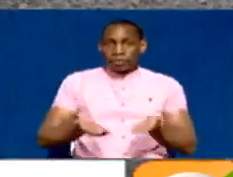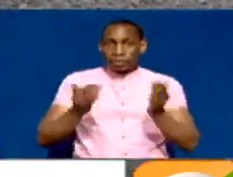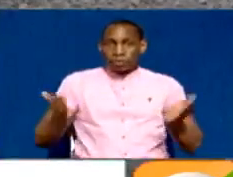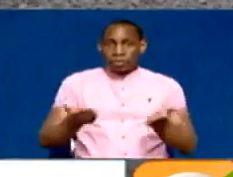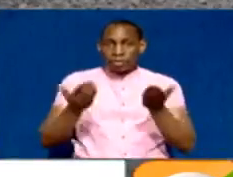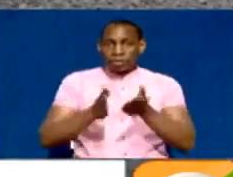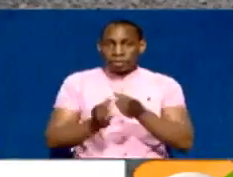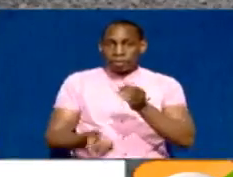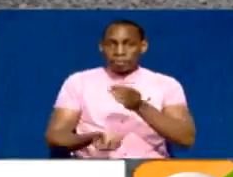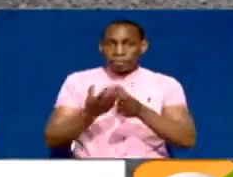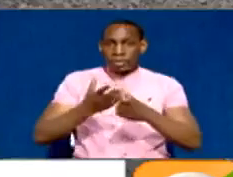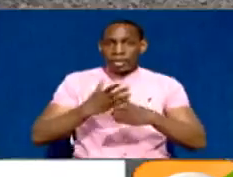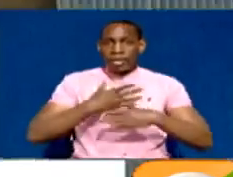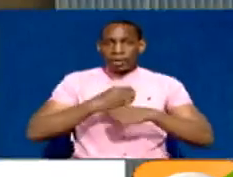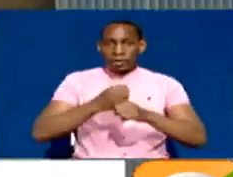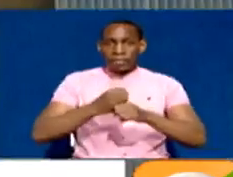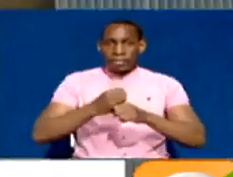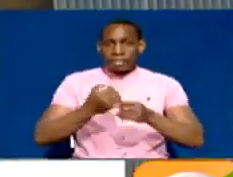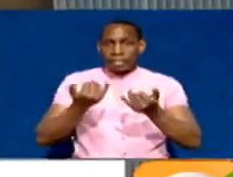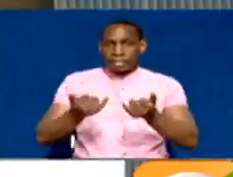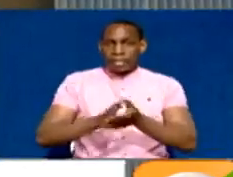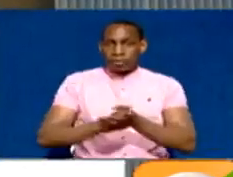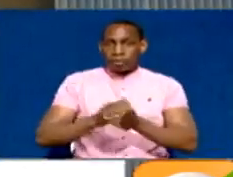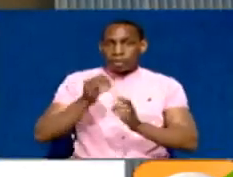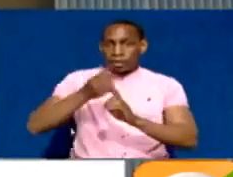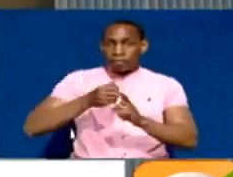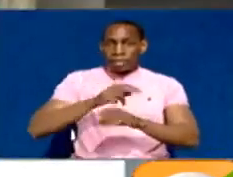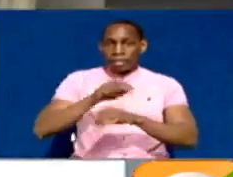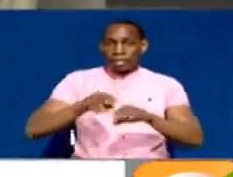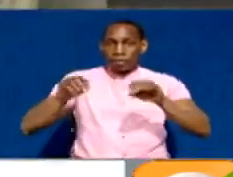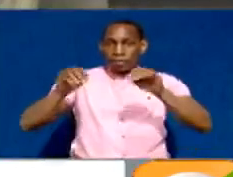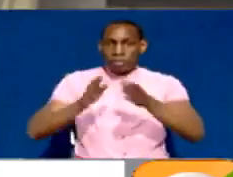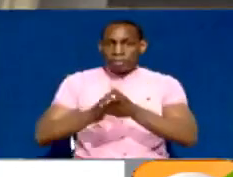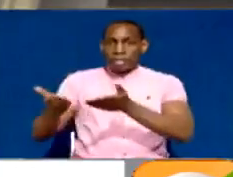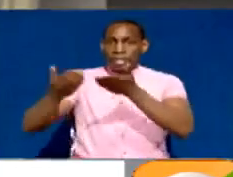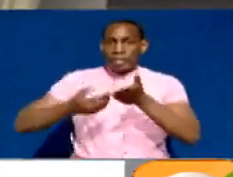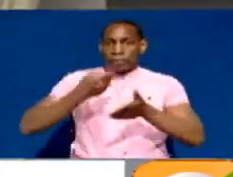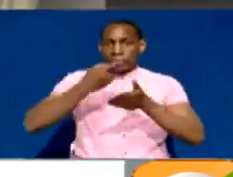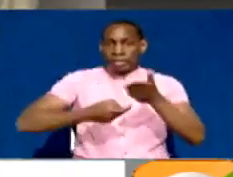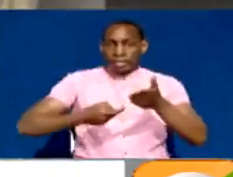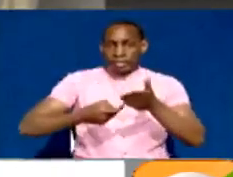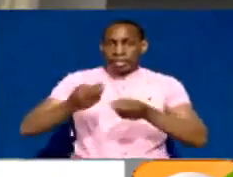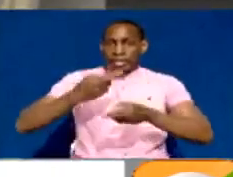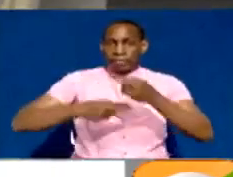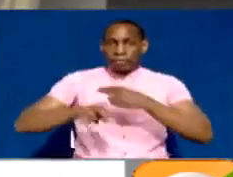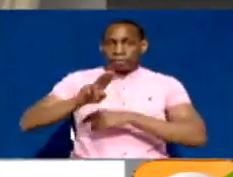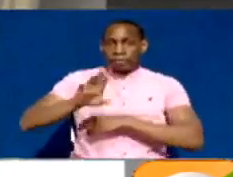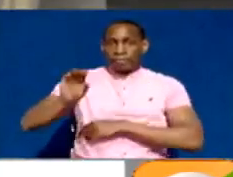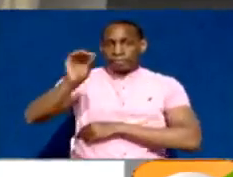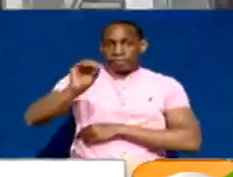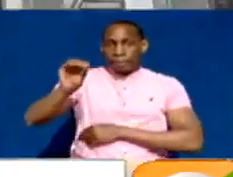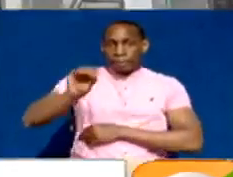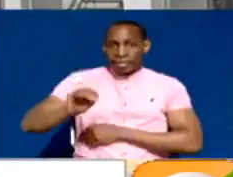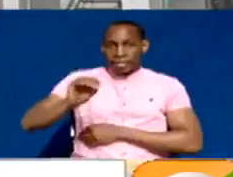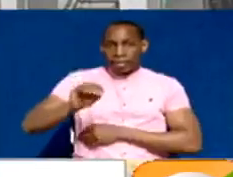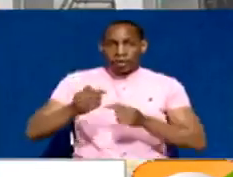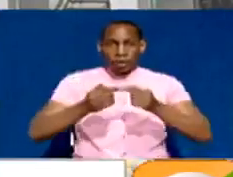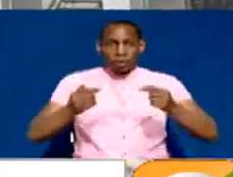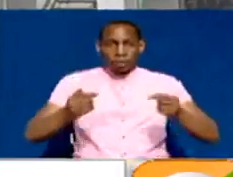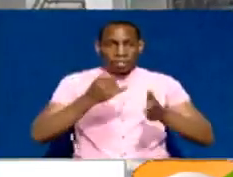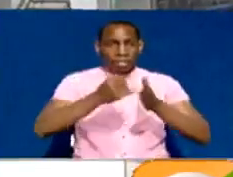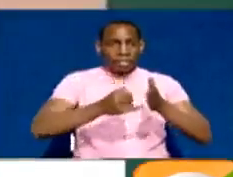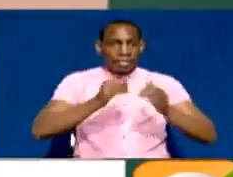inspire producers' confidence. Currently, there's a push by National Cement to have import duty on clinker reviewed to 25%,